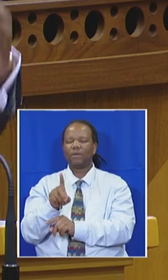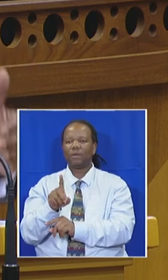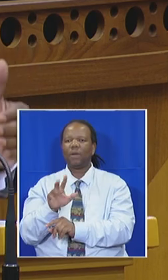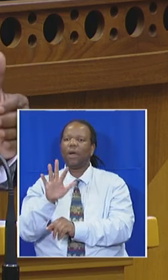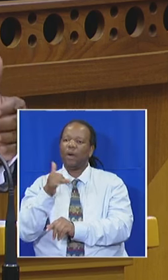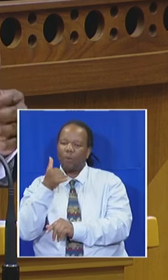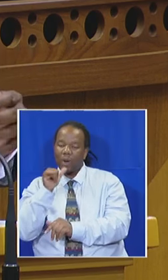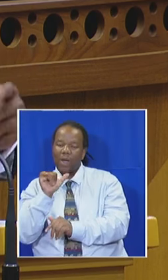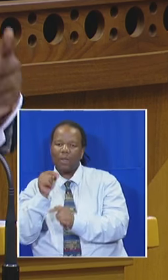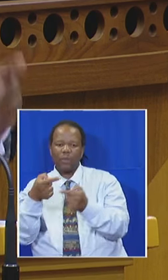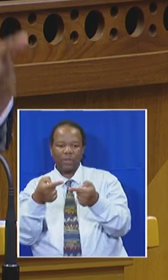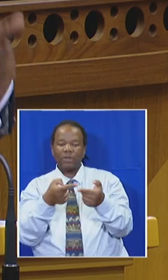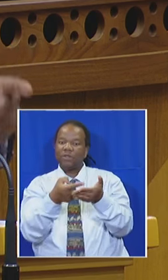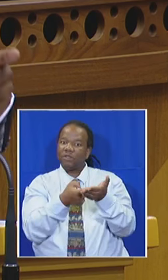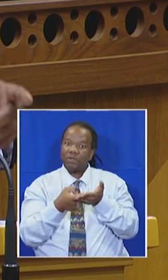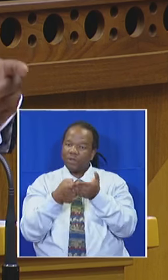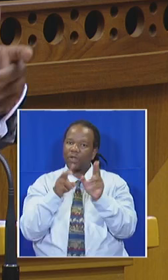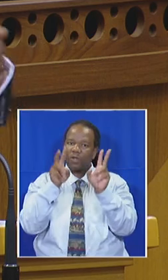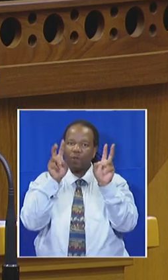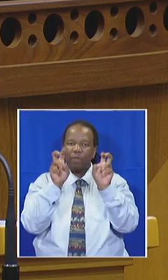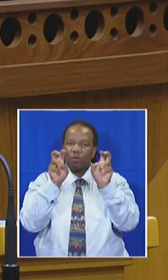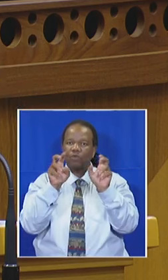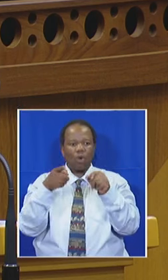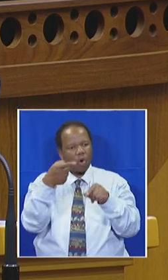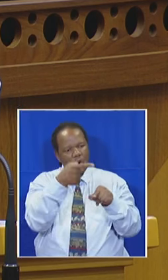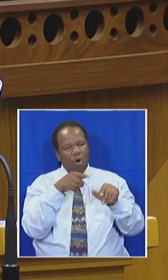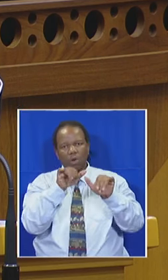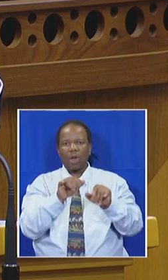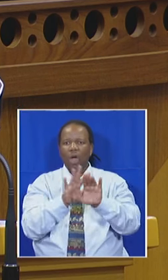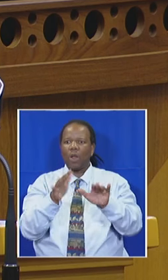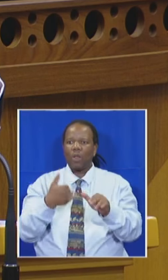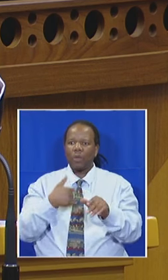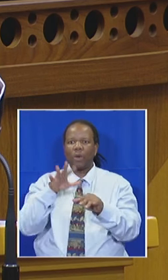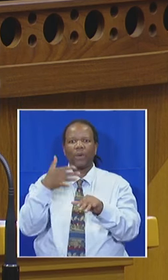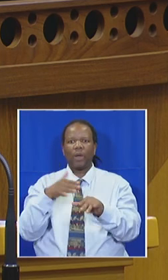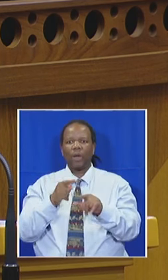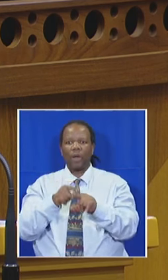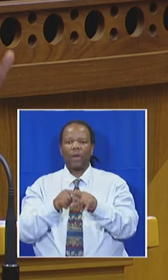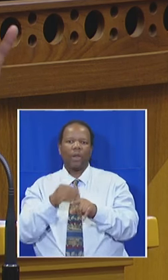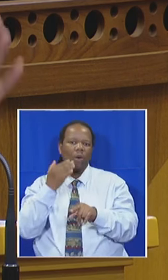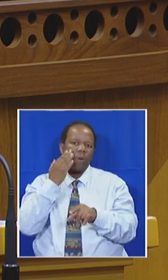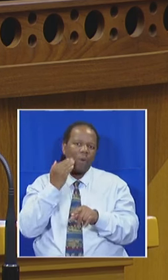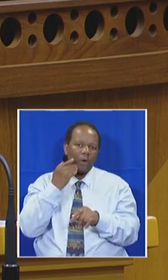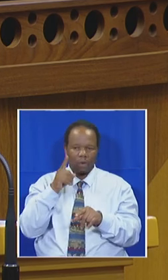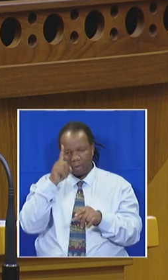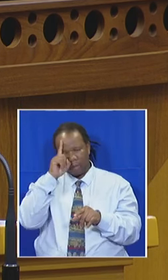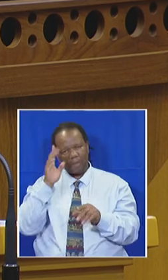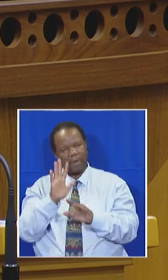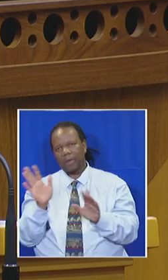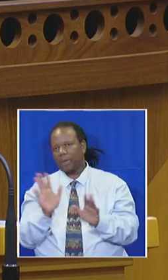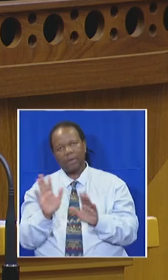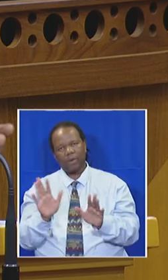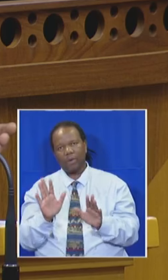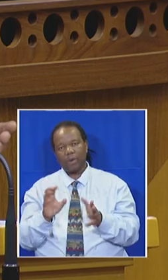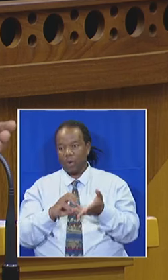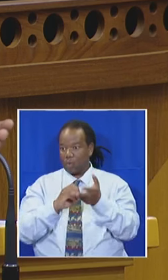agreed solutions, you point at the color. We are avoiding to point at the color.